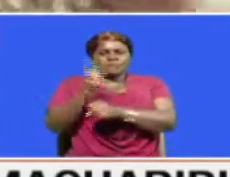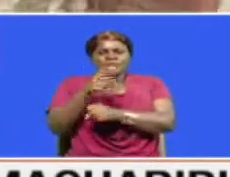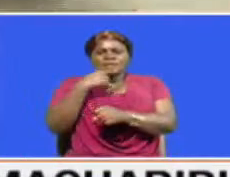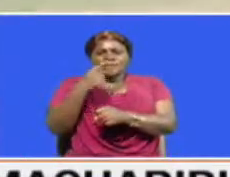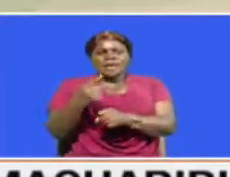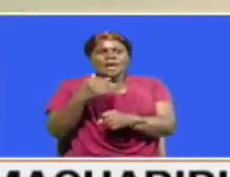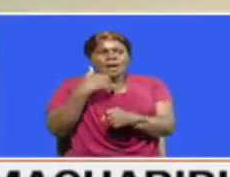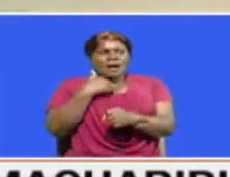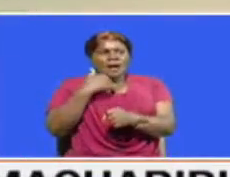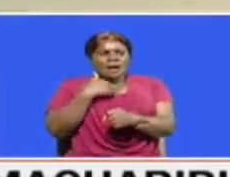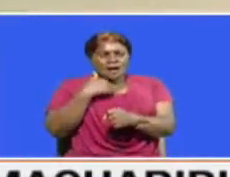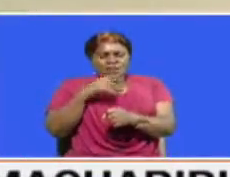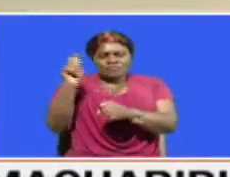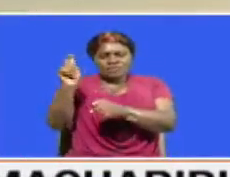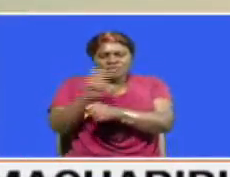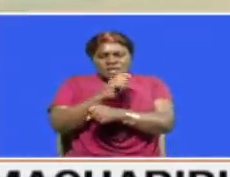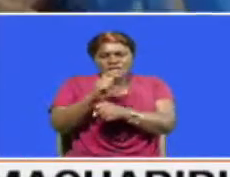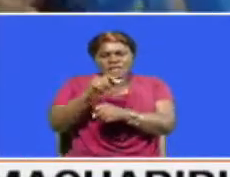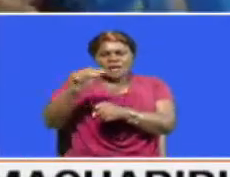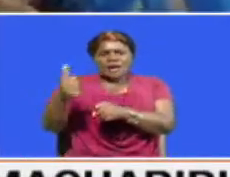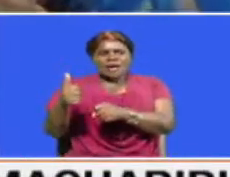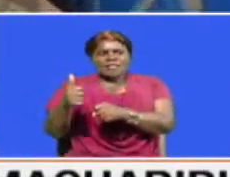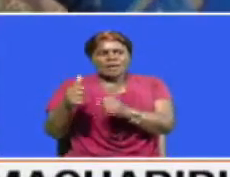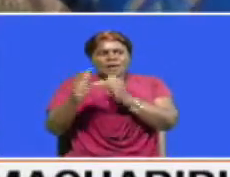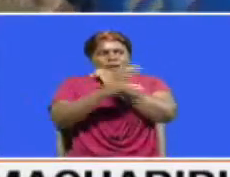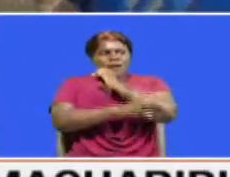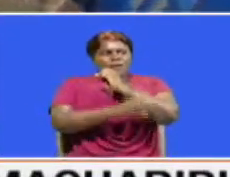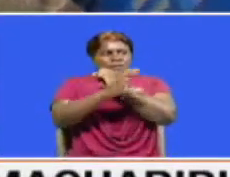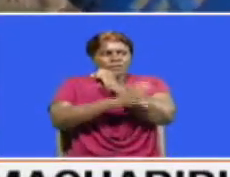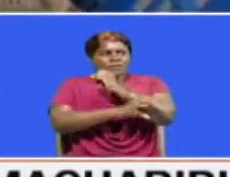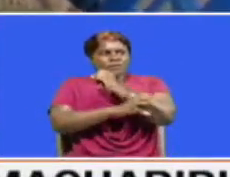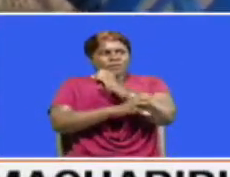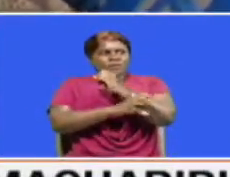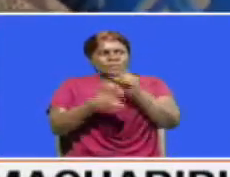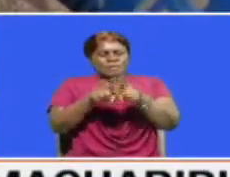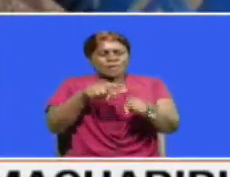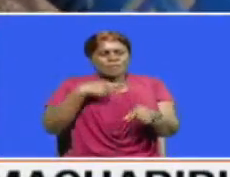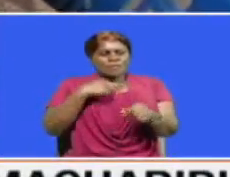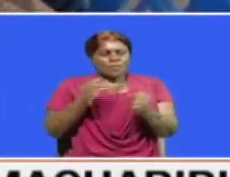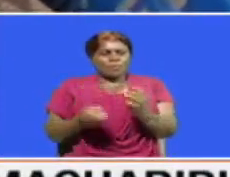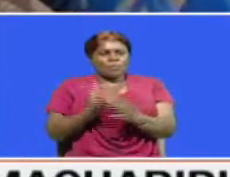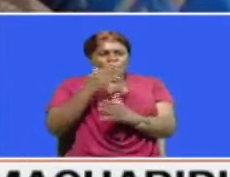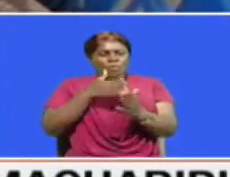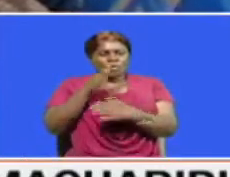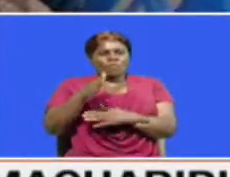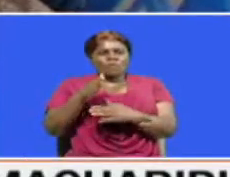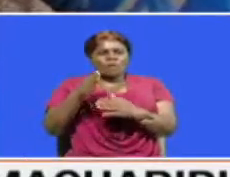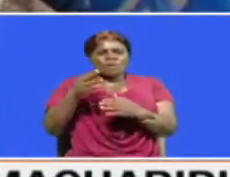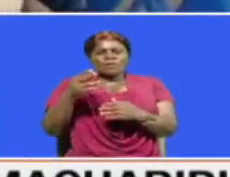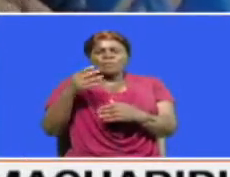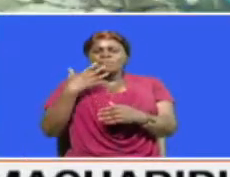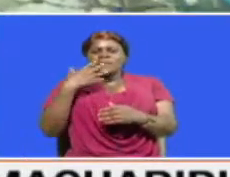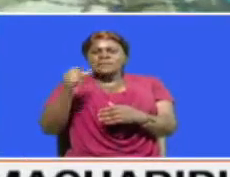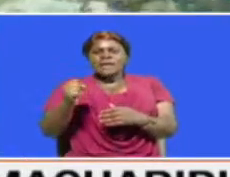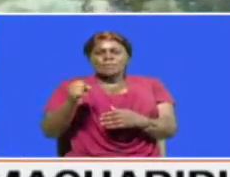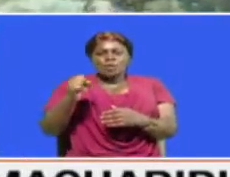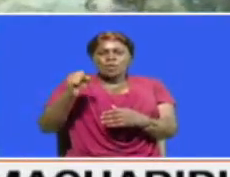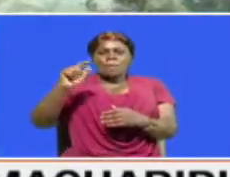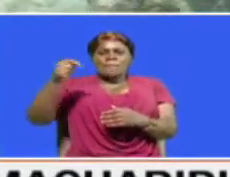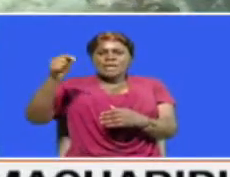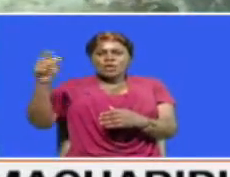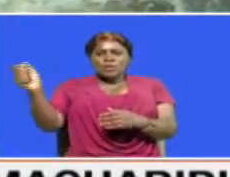unasema tayari una masoko katika mataifa 27 ya Ulaya na unakisiwa kuzalisha zaidi ya shilingi milioni 500 kila